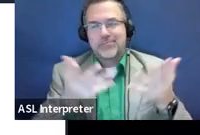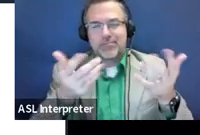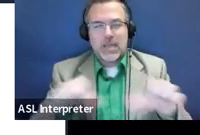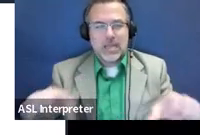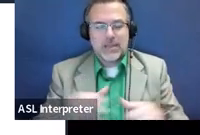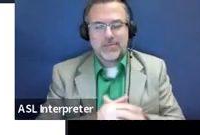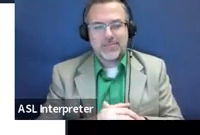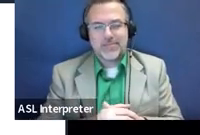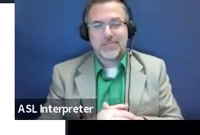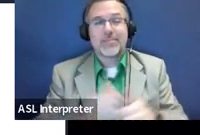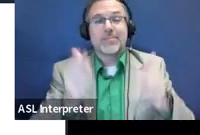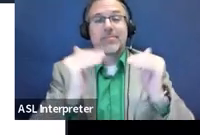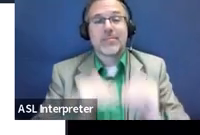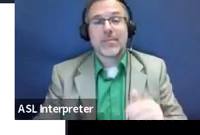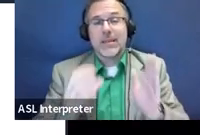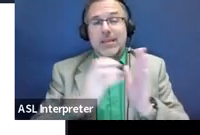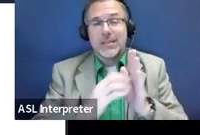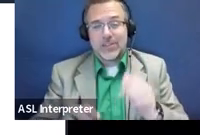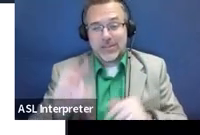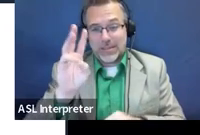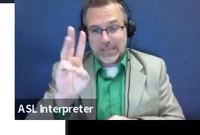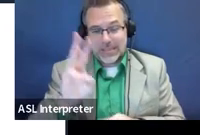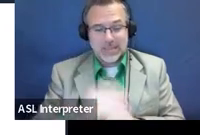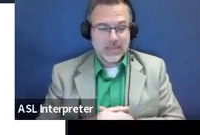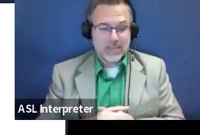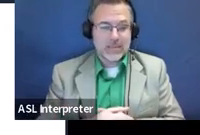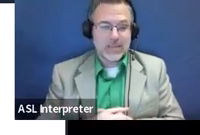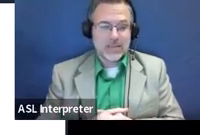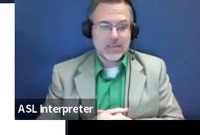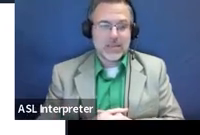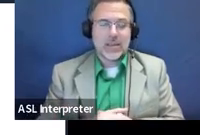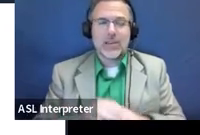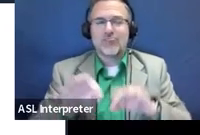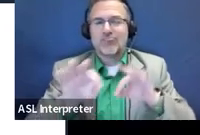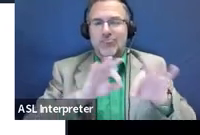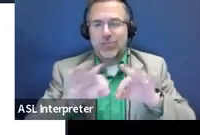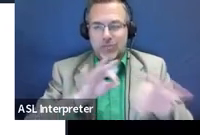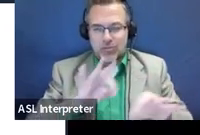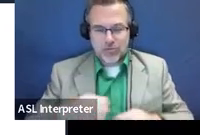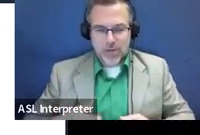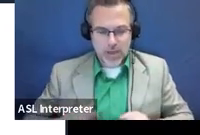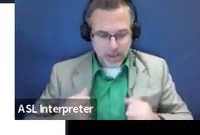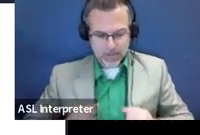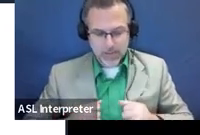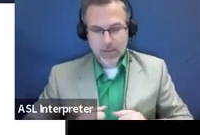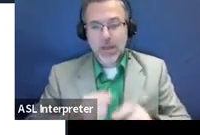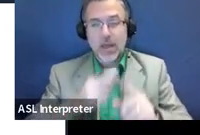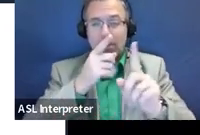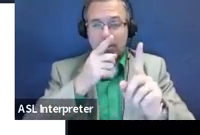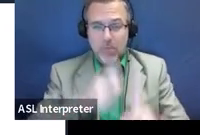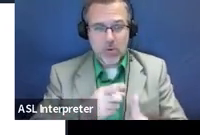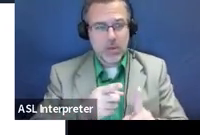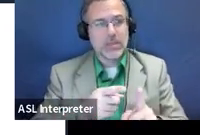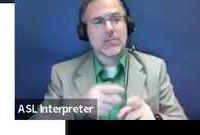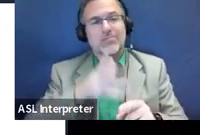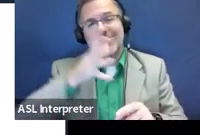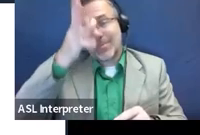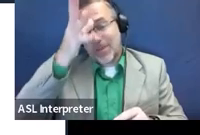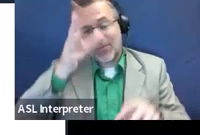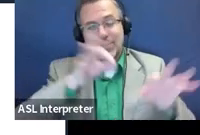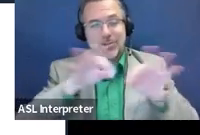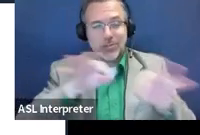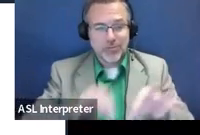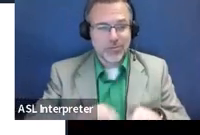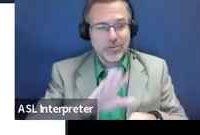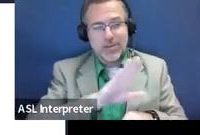Then we get to section 6, and this is about description of the points made by the parent, including the parent's description of their child's